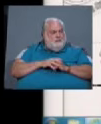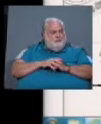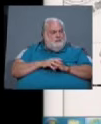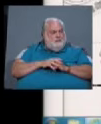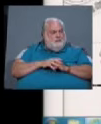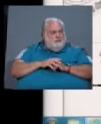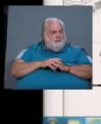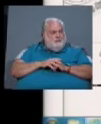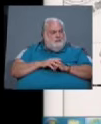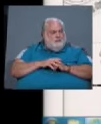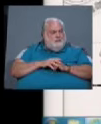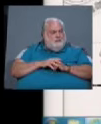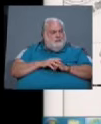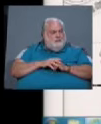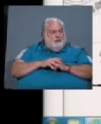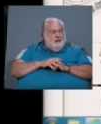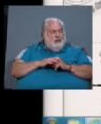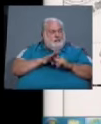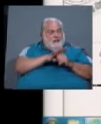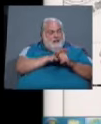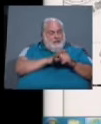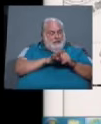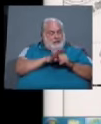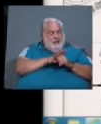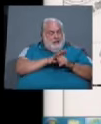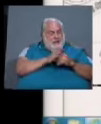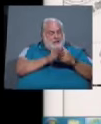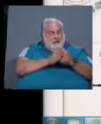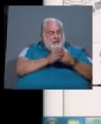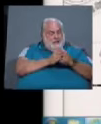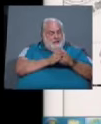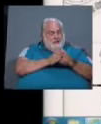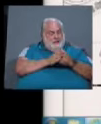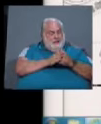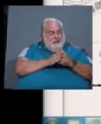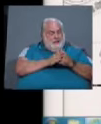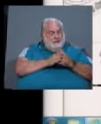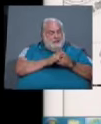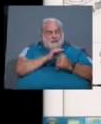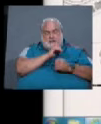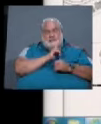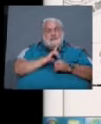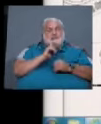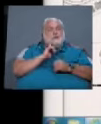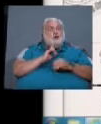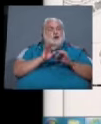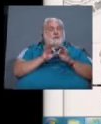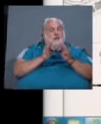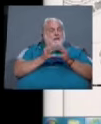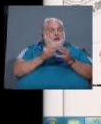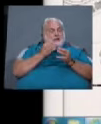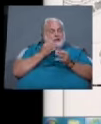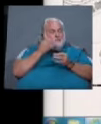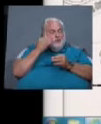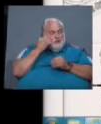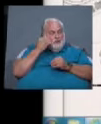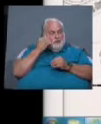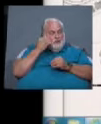The buffer on that on the area adjacent to the single family